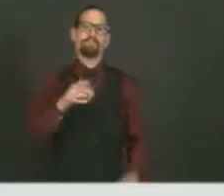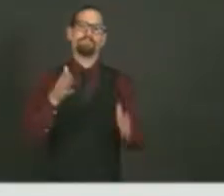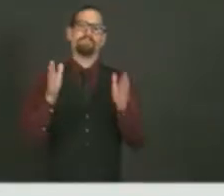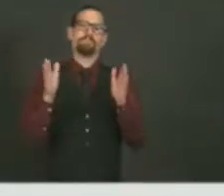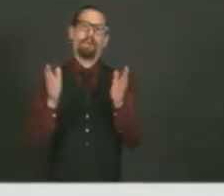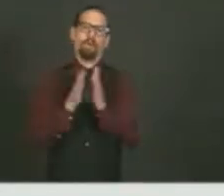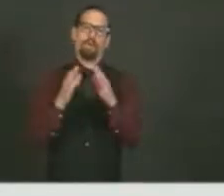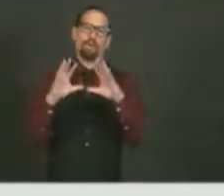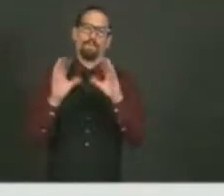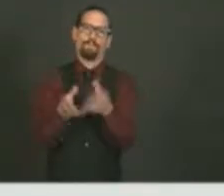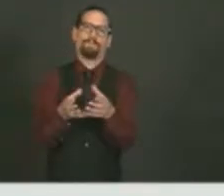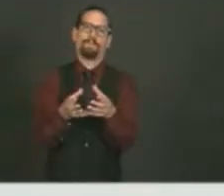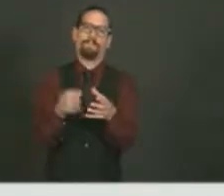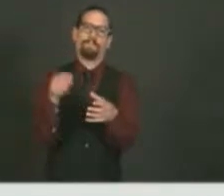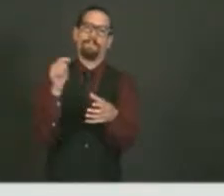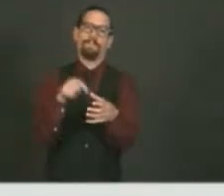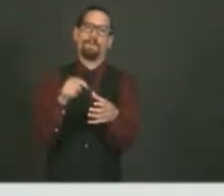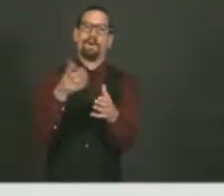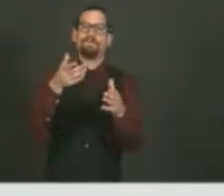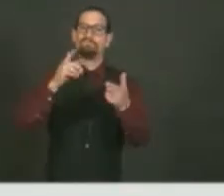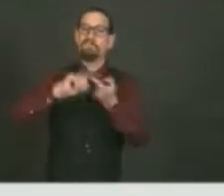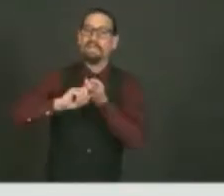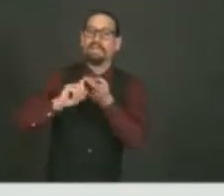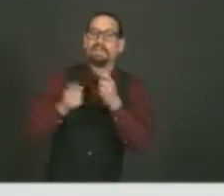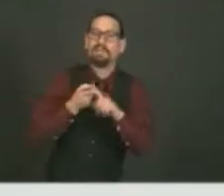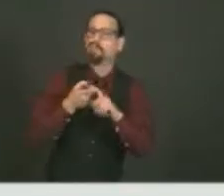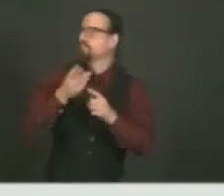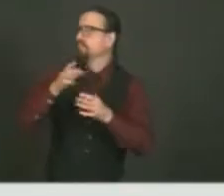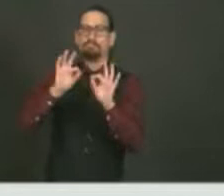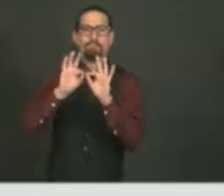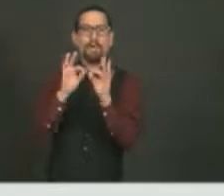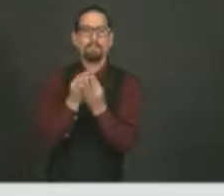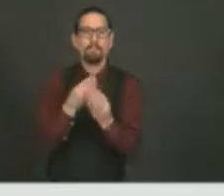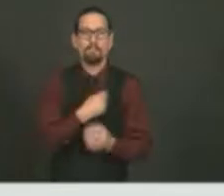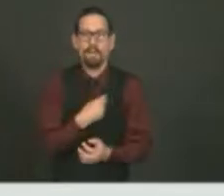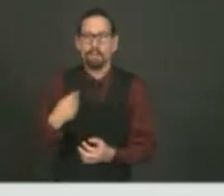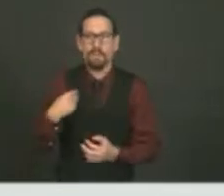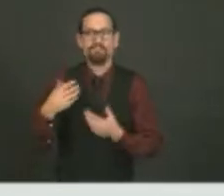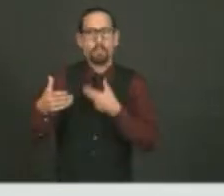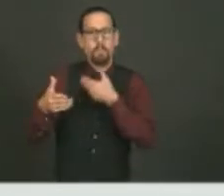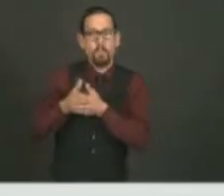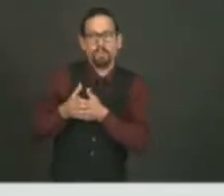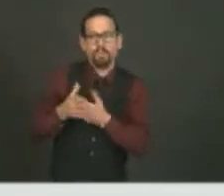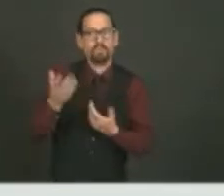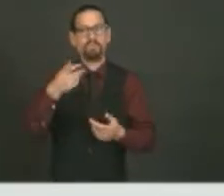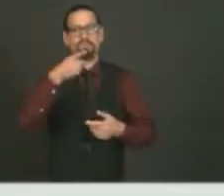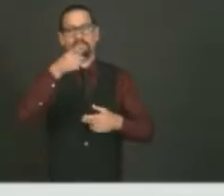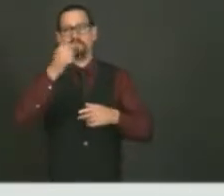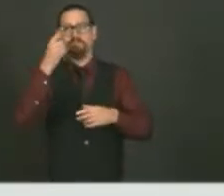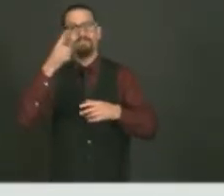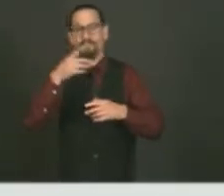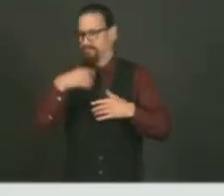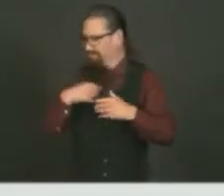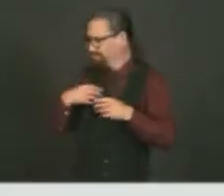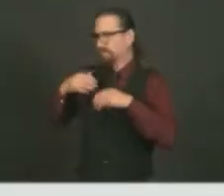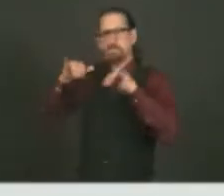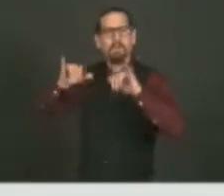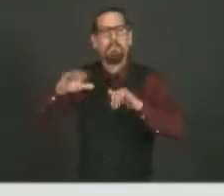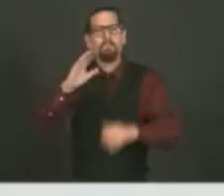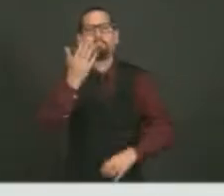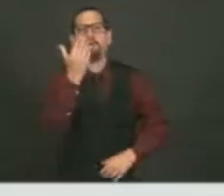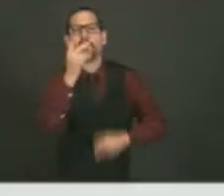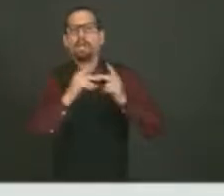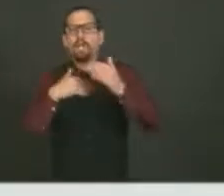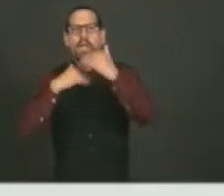gatherings. People who are complying with the limits. Maybe they're only with 15 people, but they're not